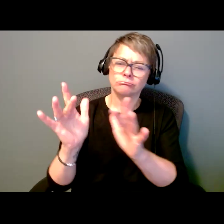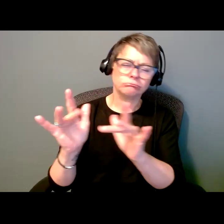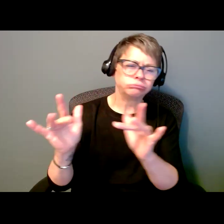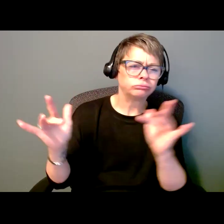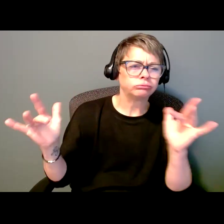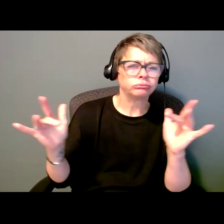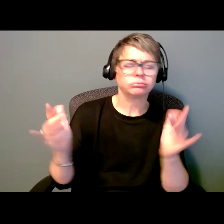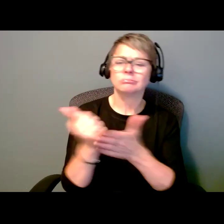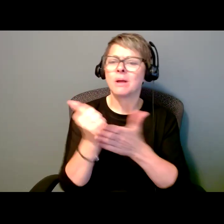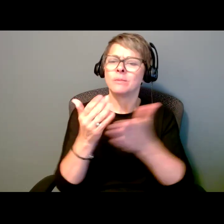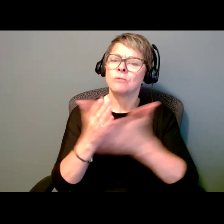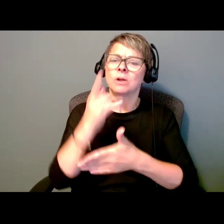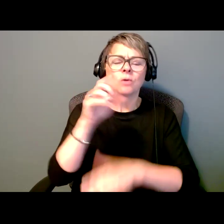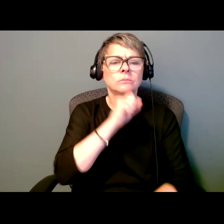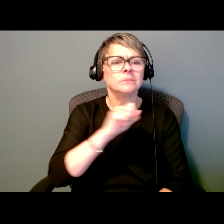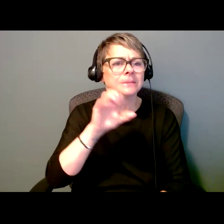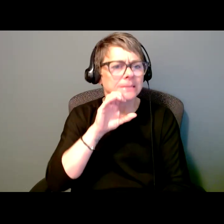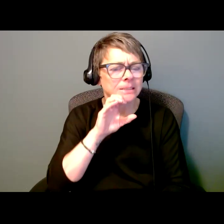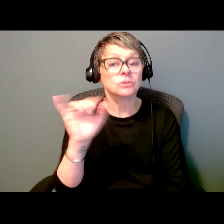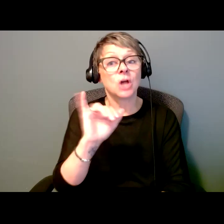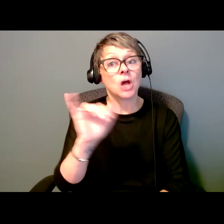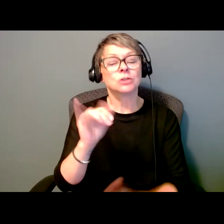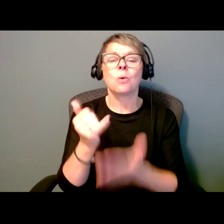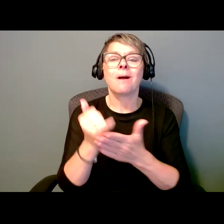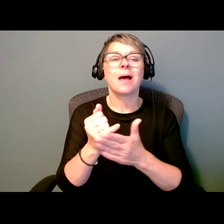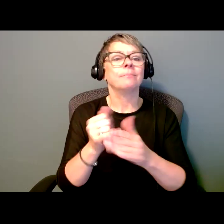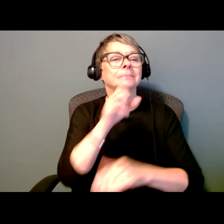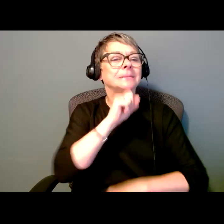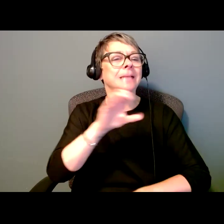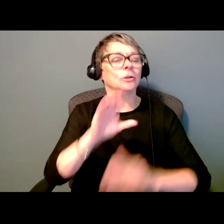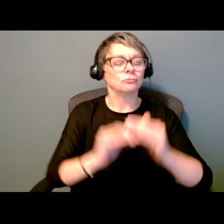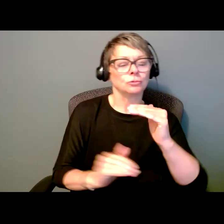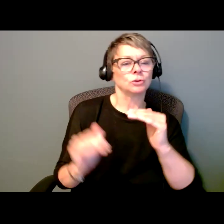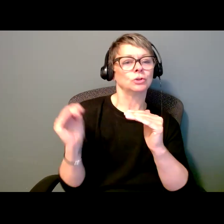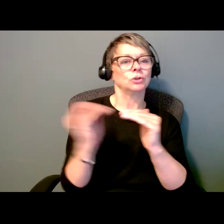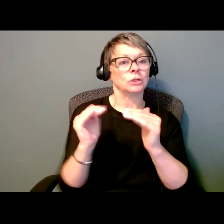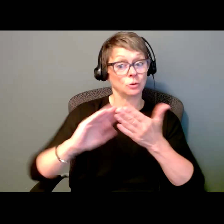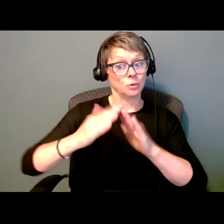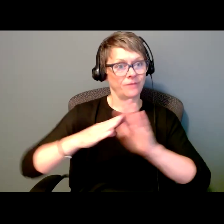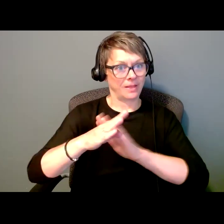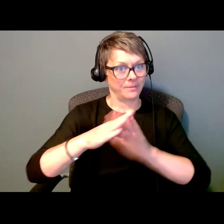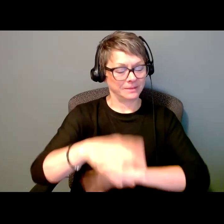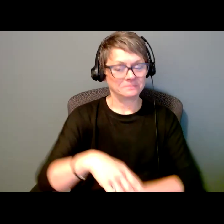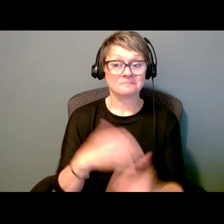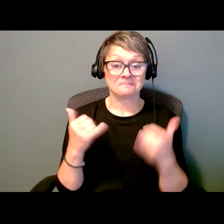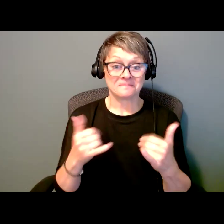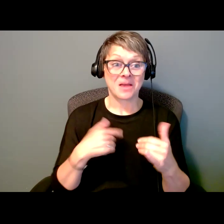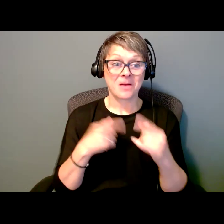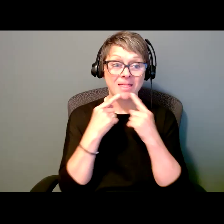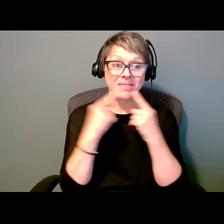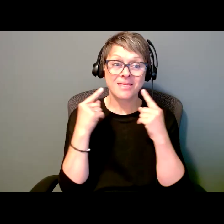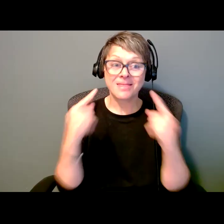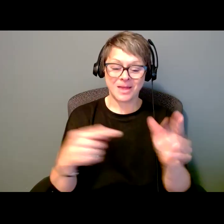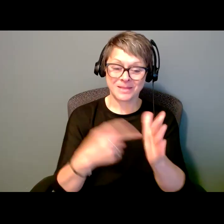of older people and contributions to elder justice and community development. I'm proud to announce that